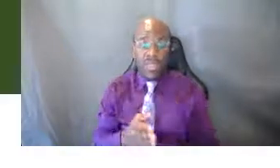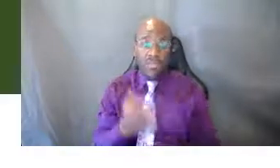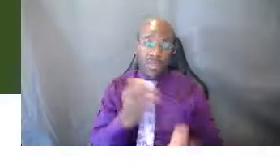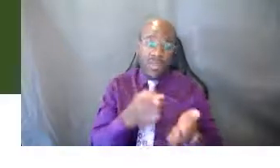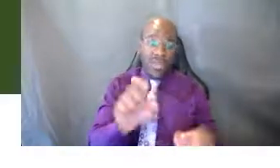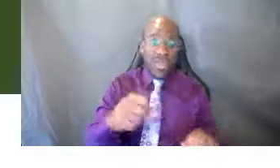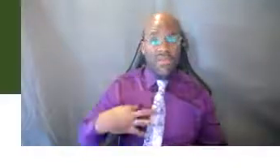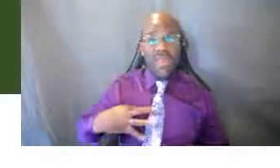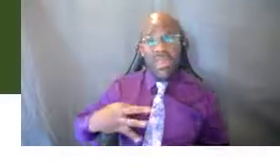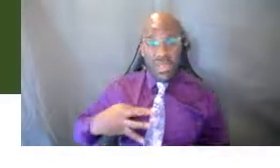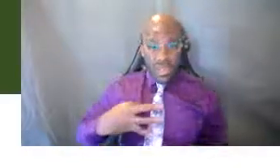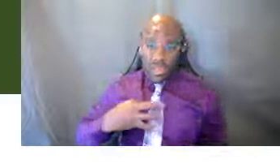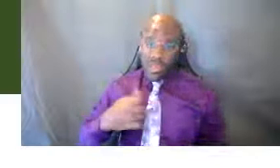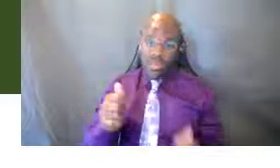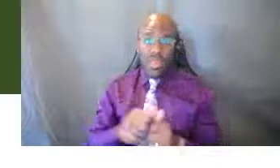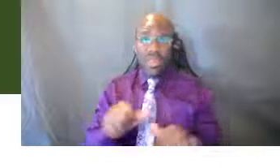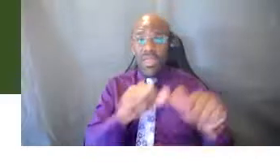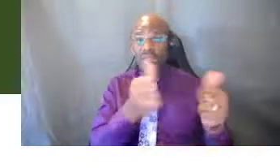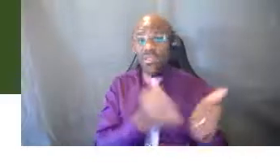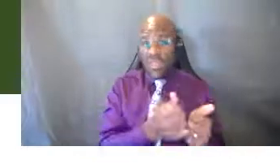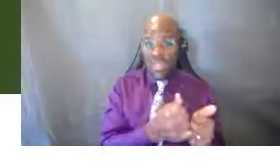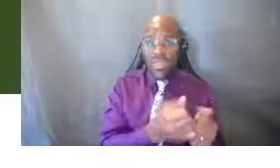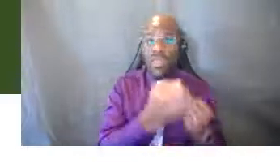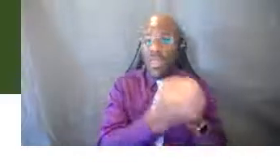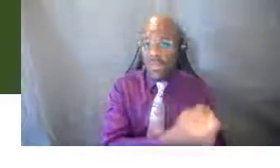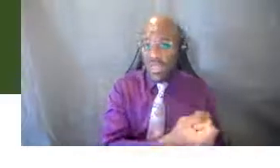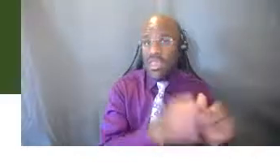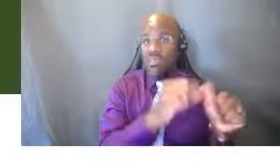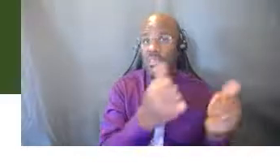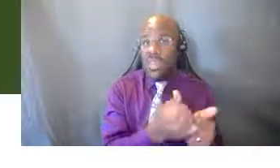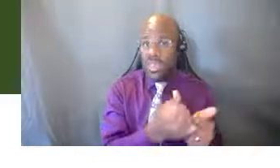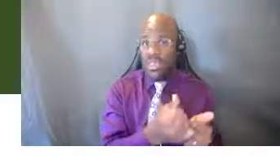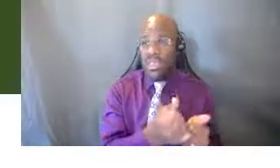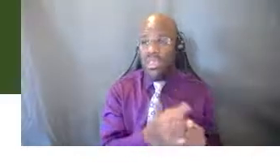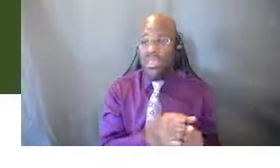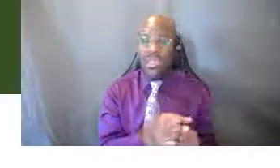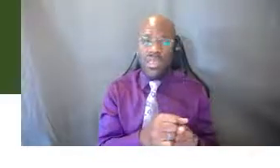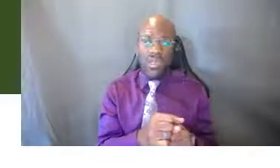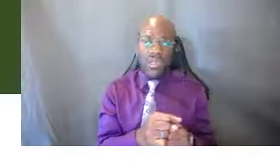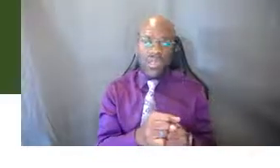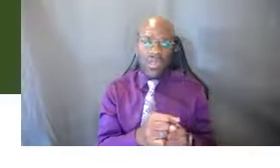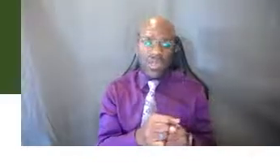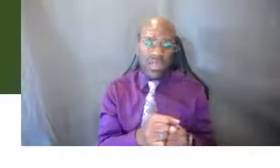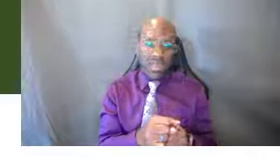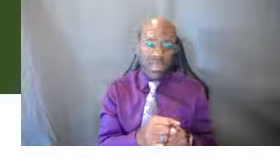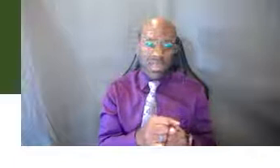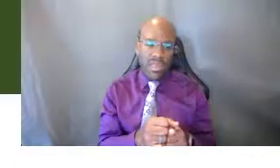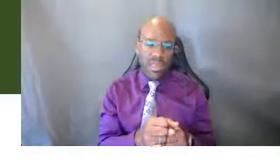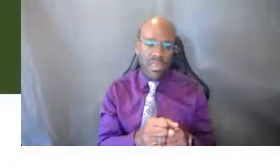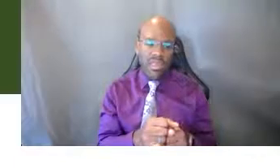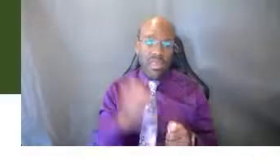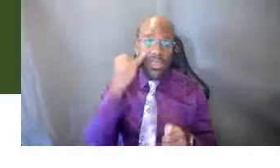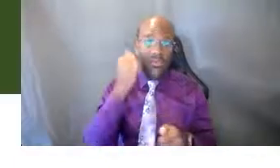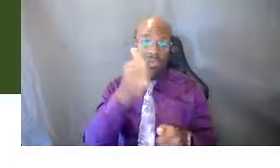advocacy agencies, work with other agencies. If you are an advocate, if that is your